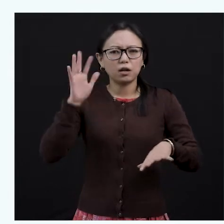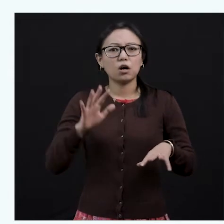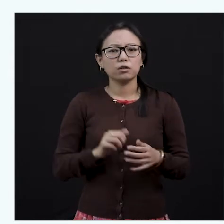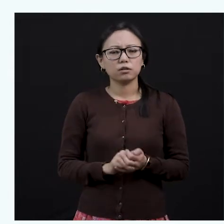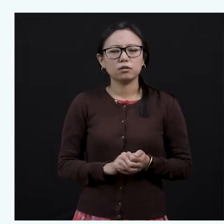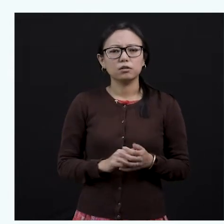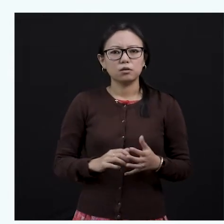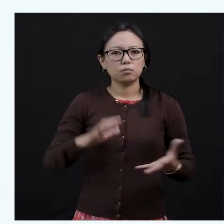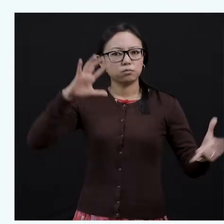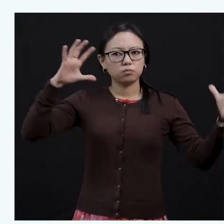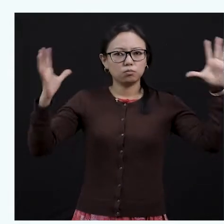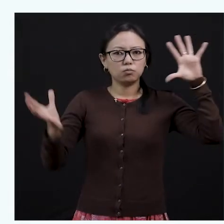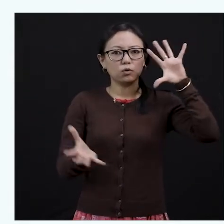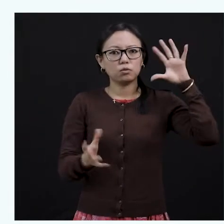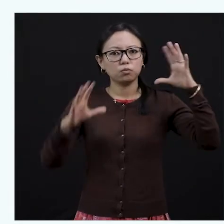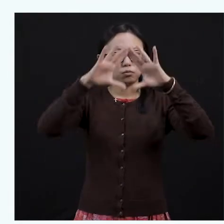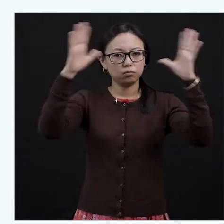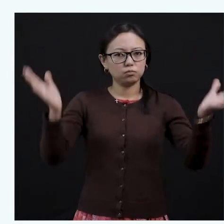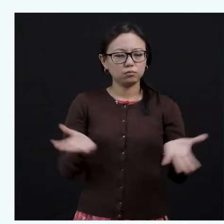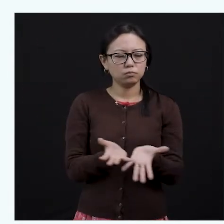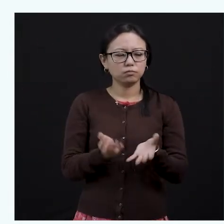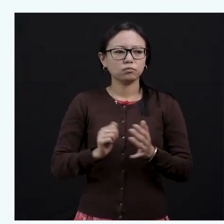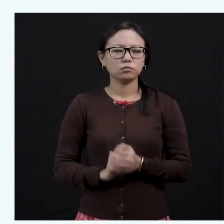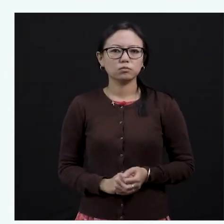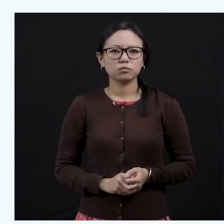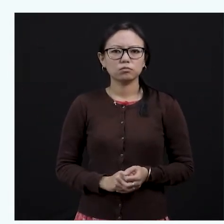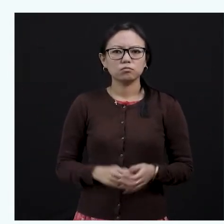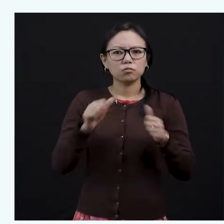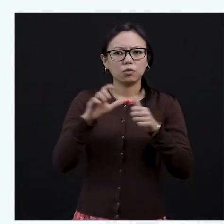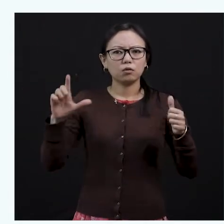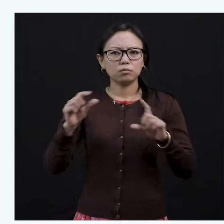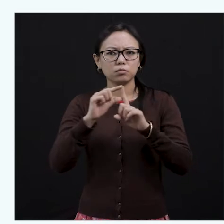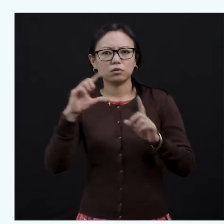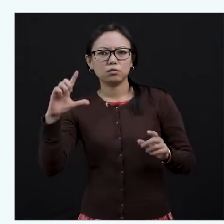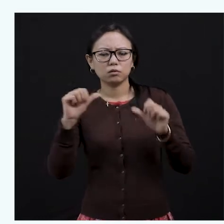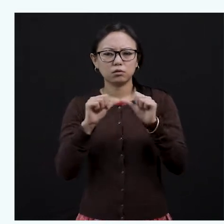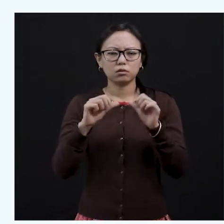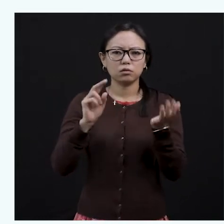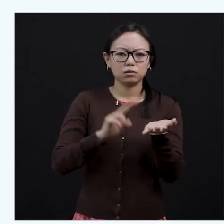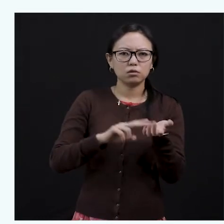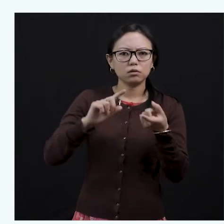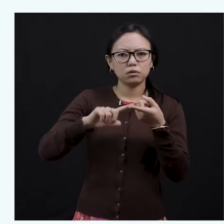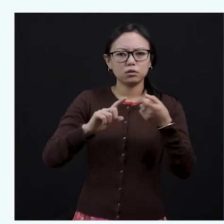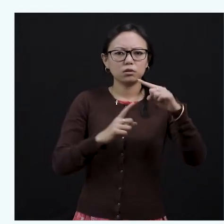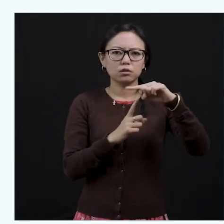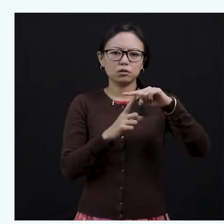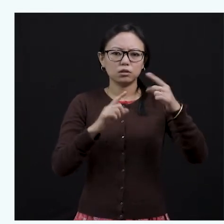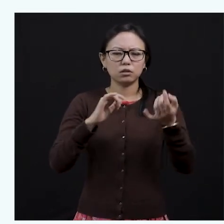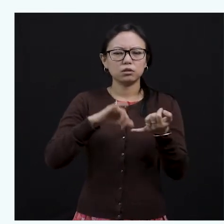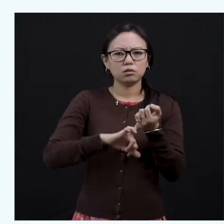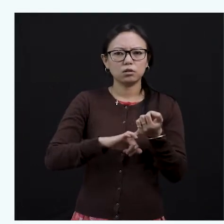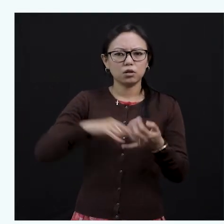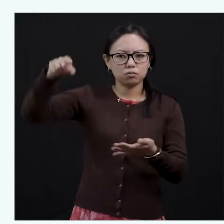the planets used to move around the sun. And because of the sun, we are also able to get heat.